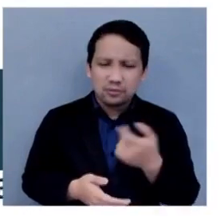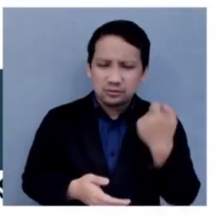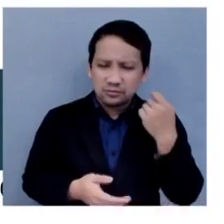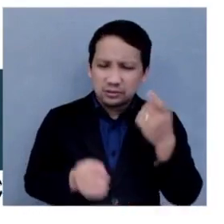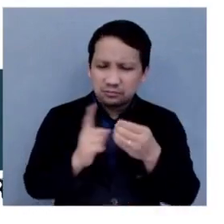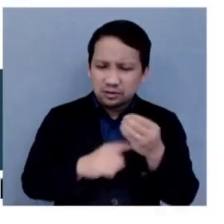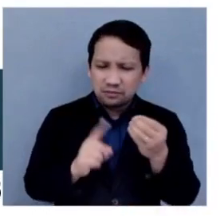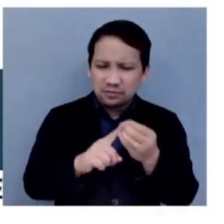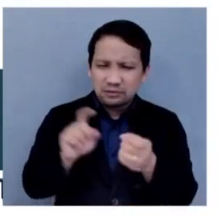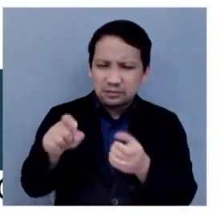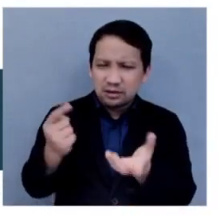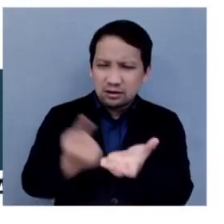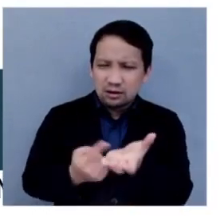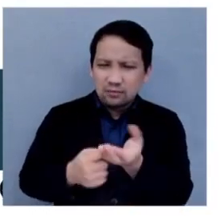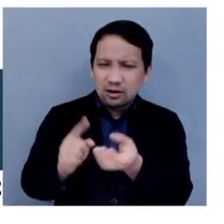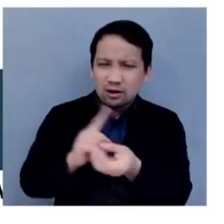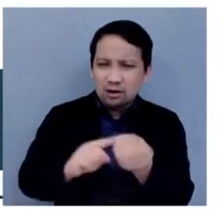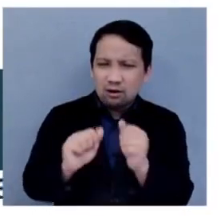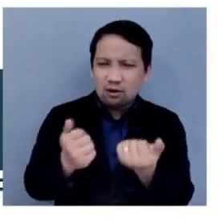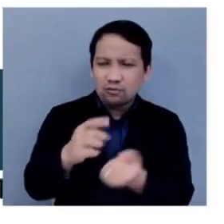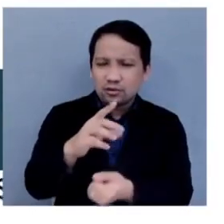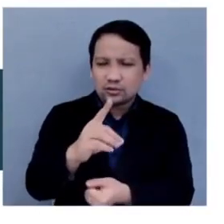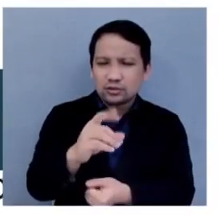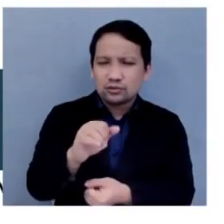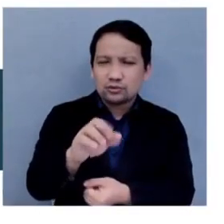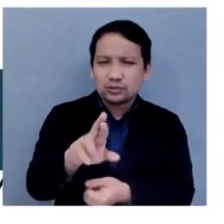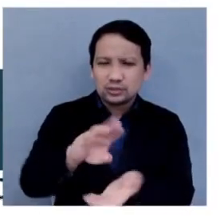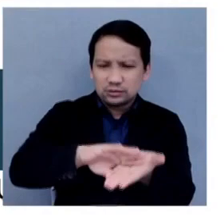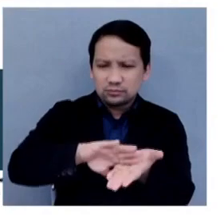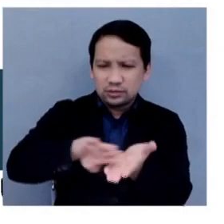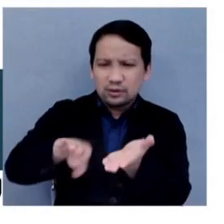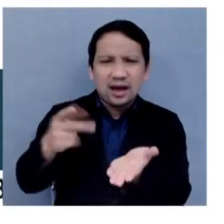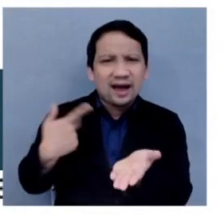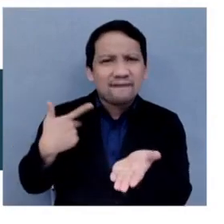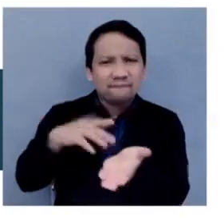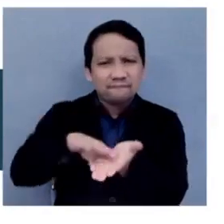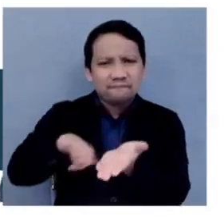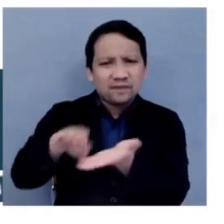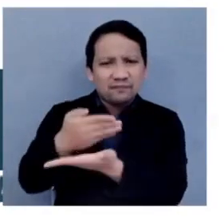about how the DOTR has allocated some budget